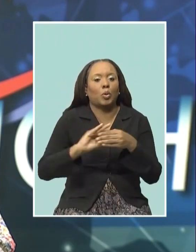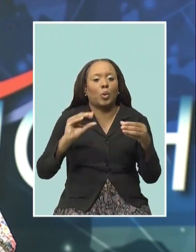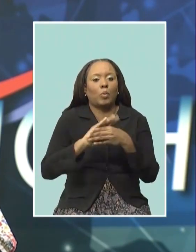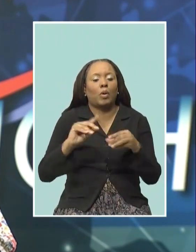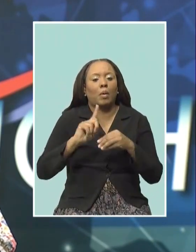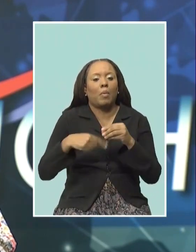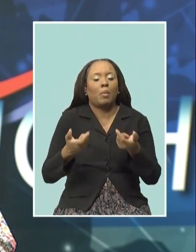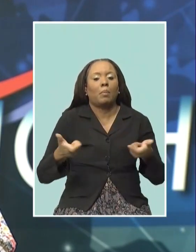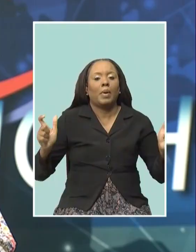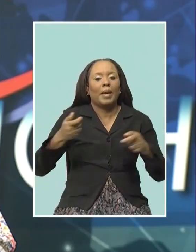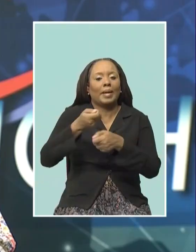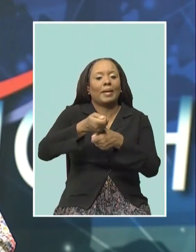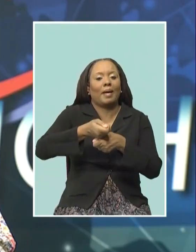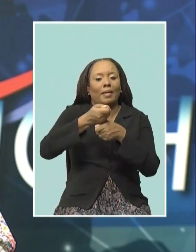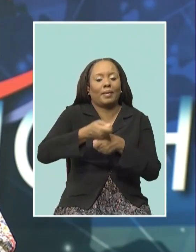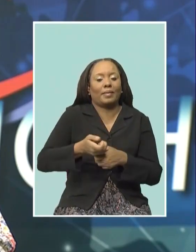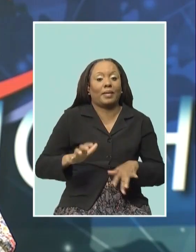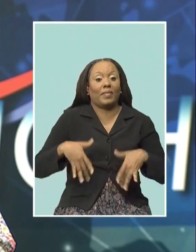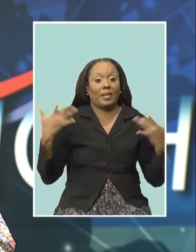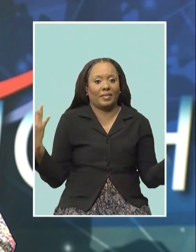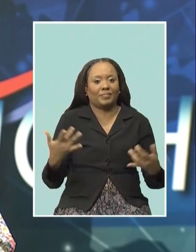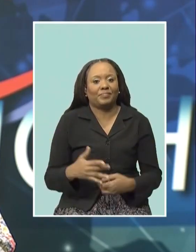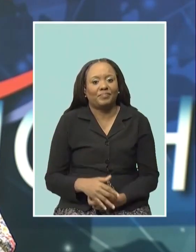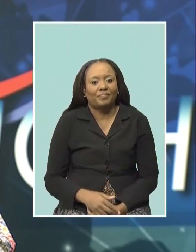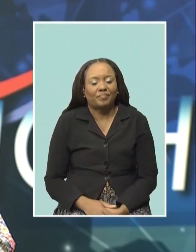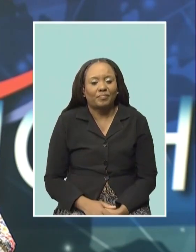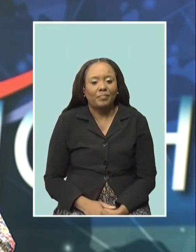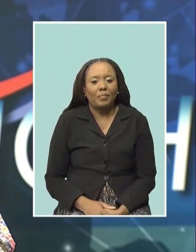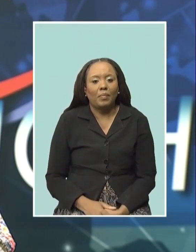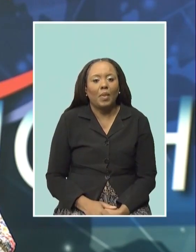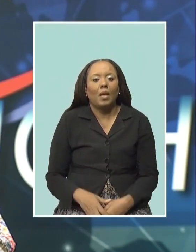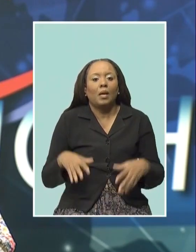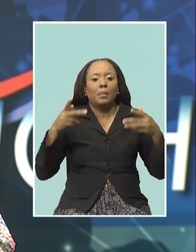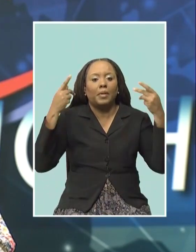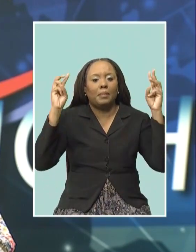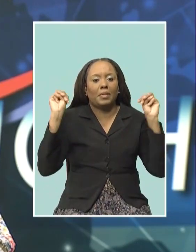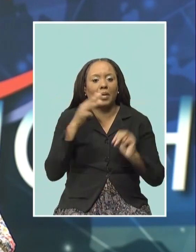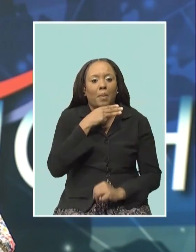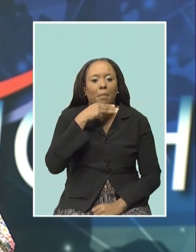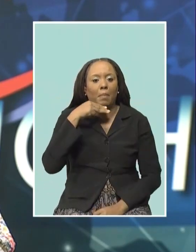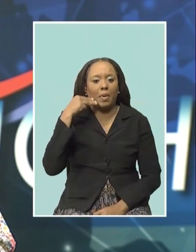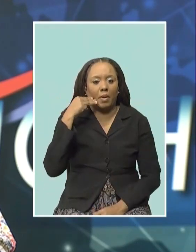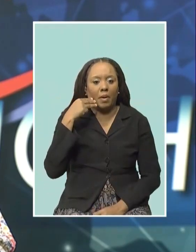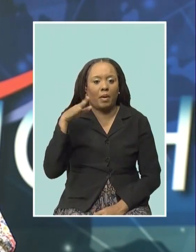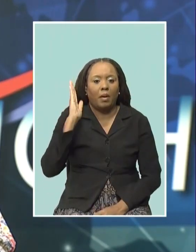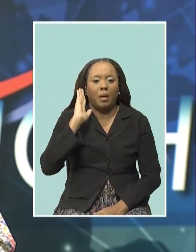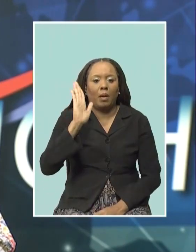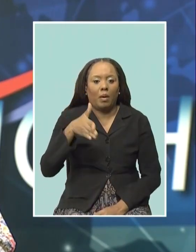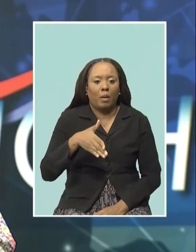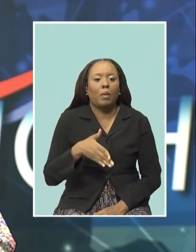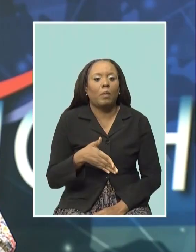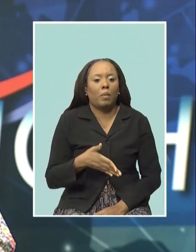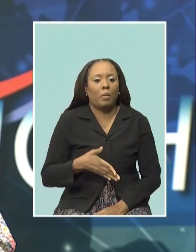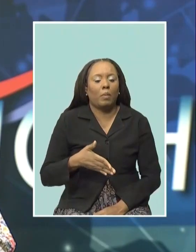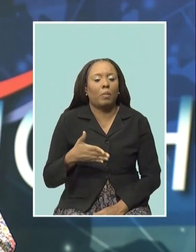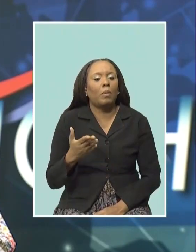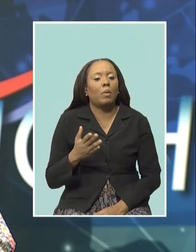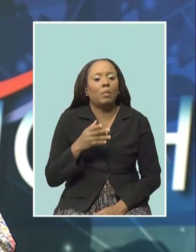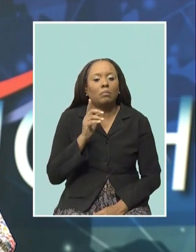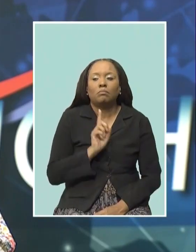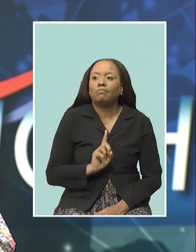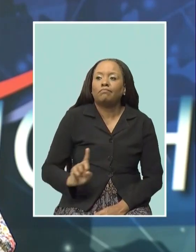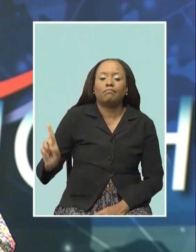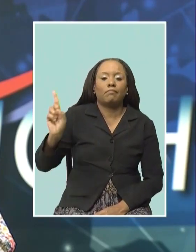Newsnight. Prime Minister Motley is going to be one of 3 eminent figures in the Caribbean selected to speak at the Institute